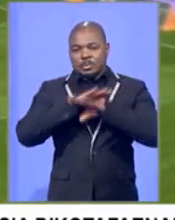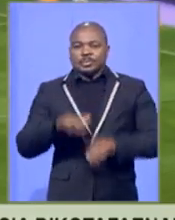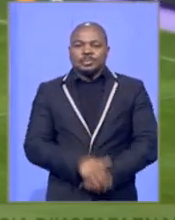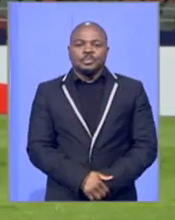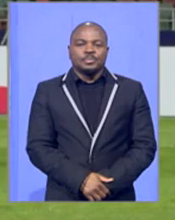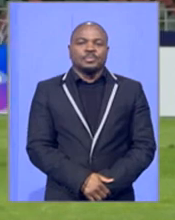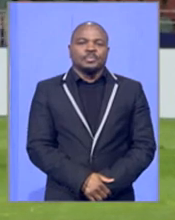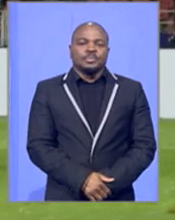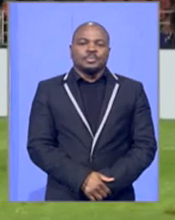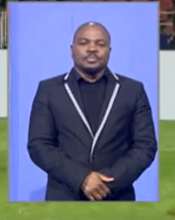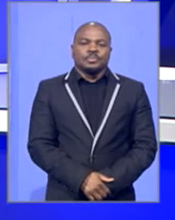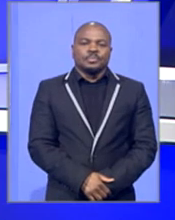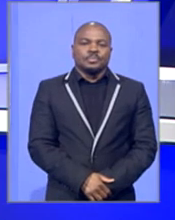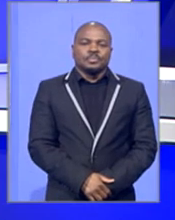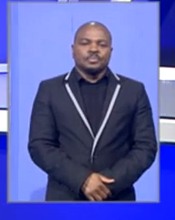bosego